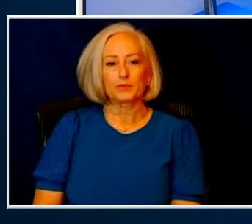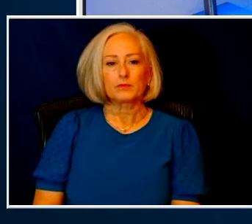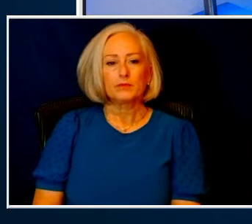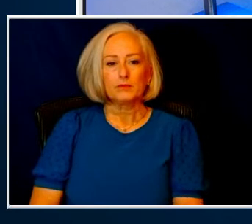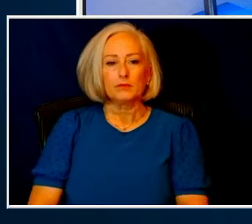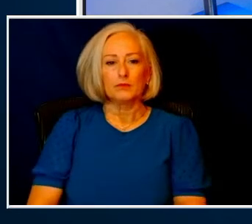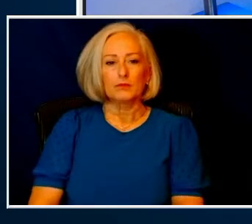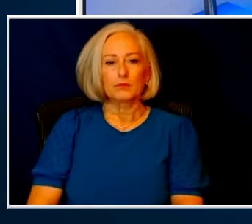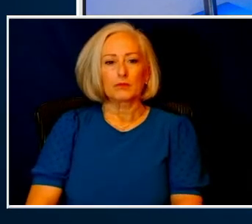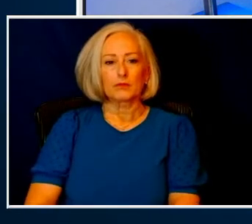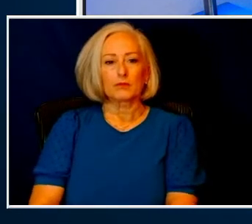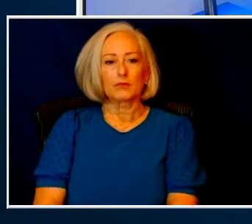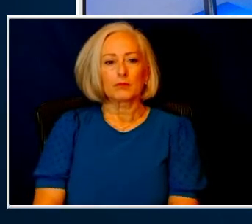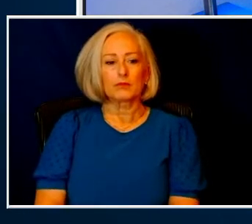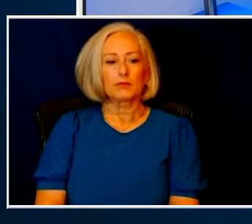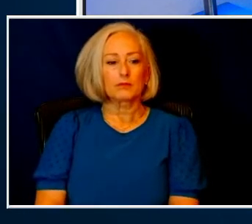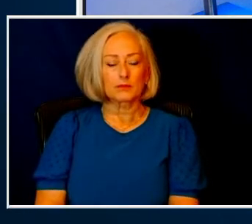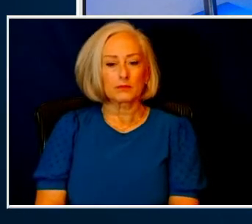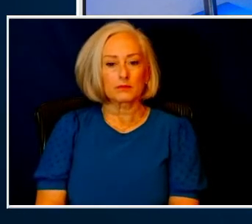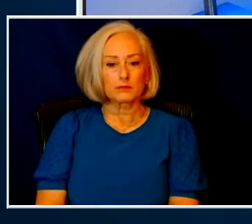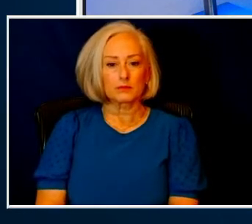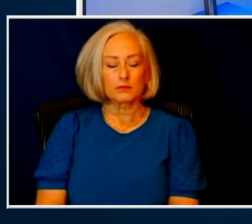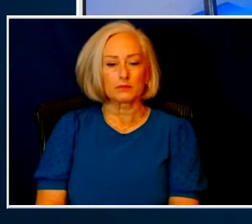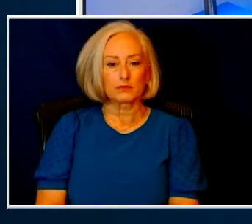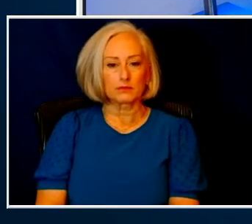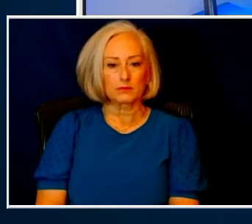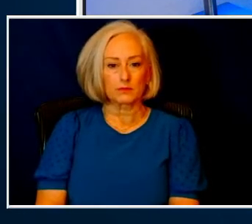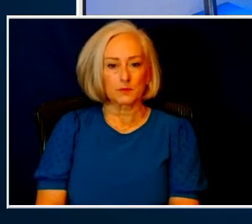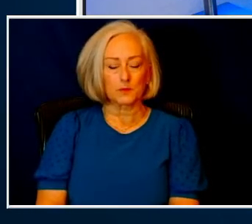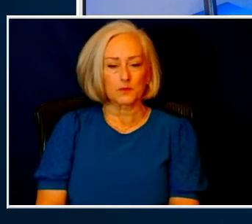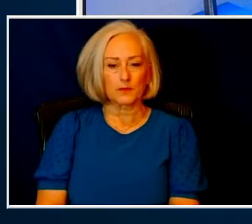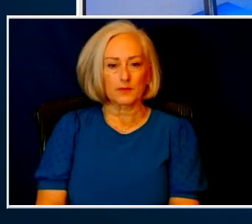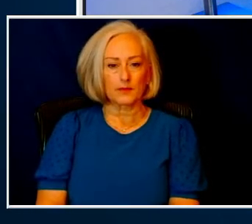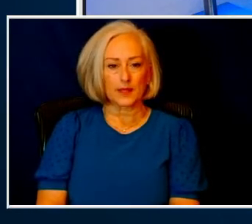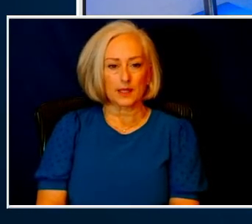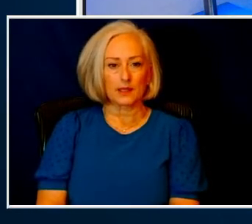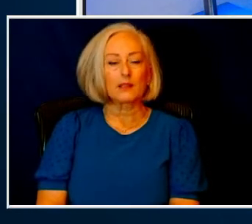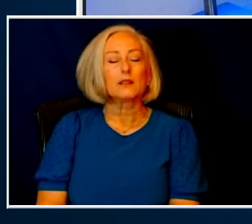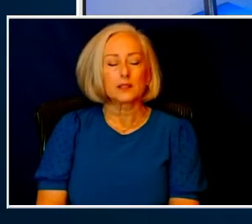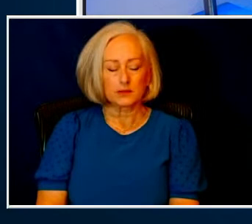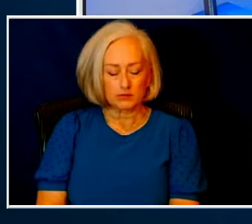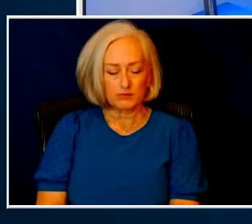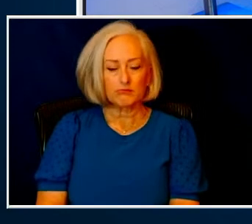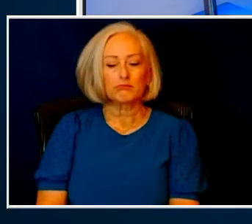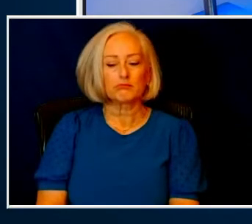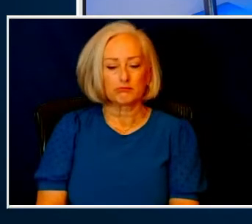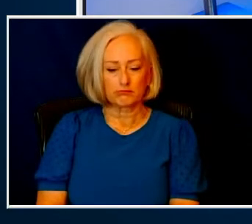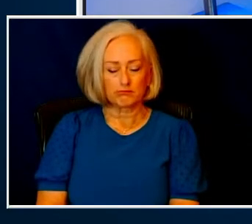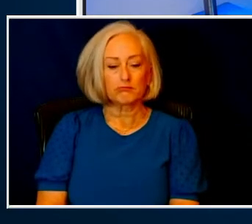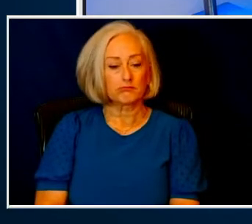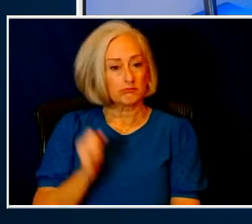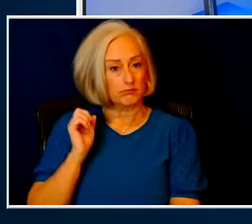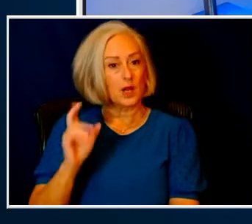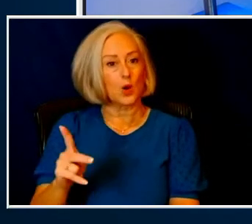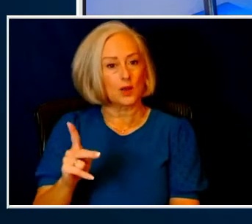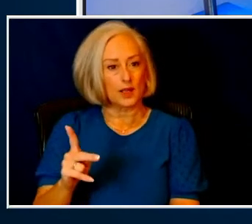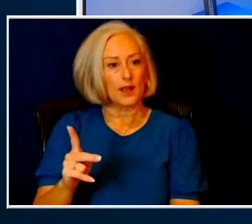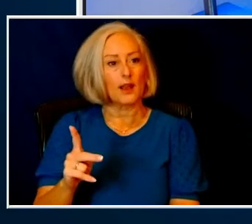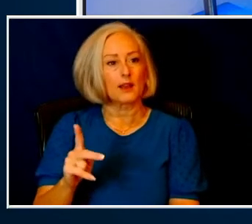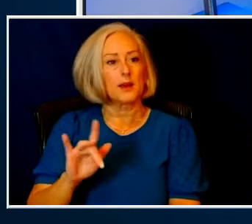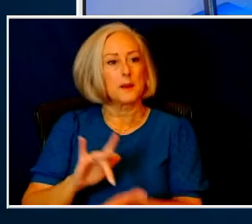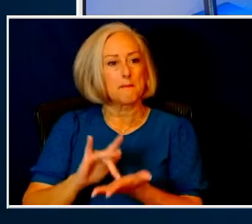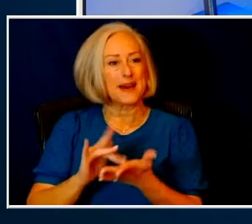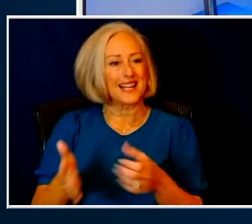for this, with or without insurance, to take part in the program. Does insurance typically cover this? All right, medical coverage. Yeah, that